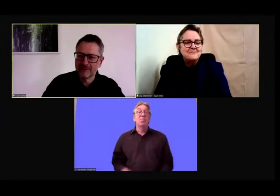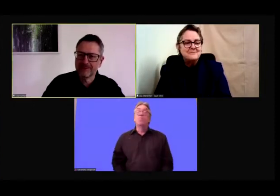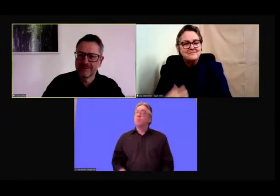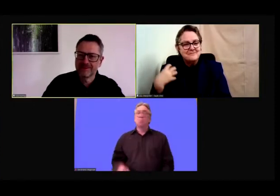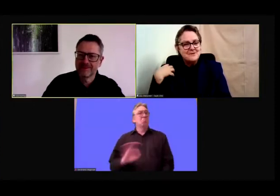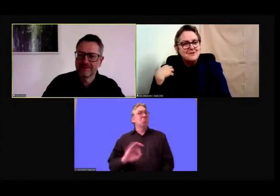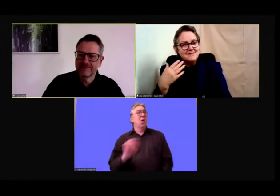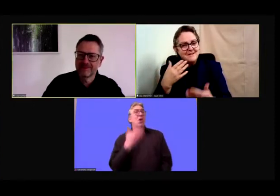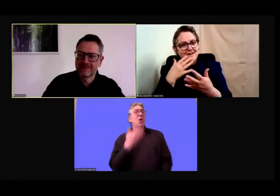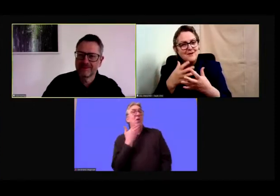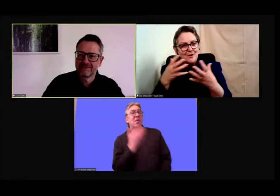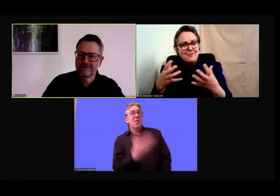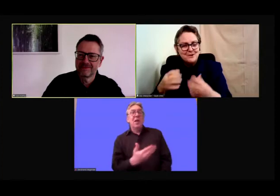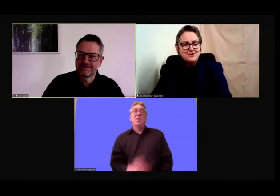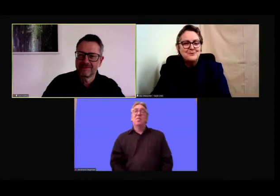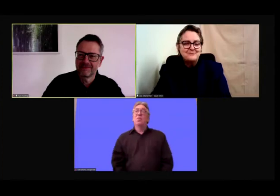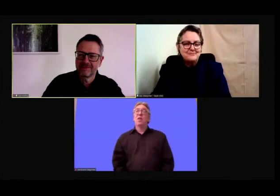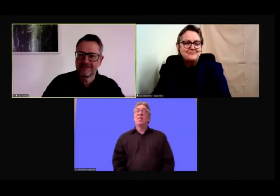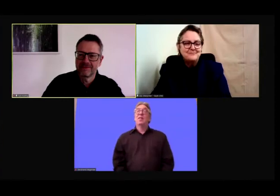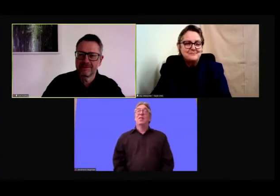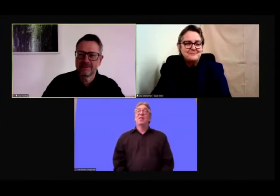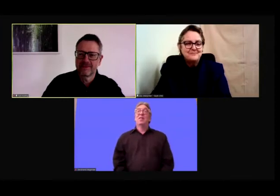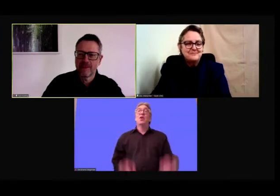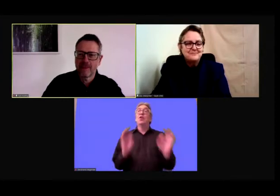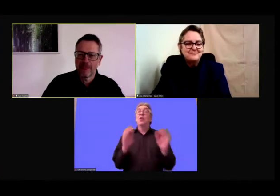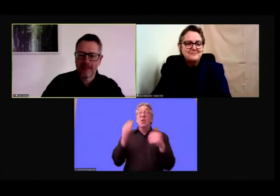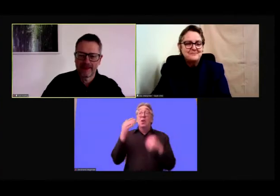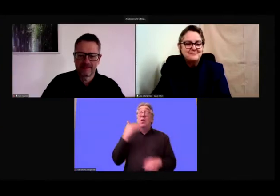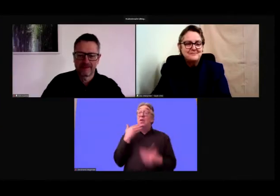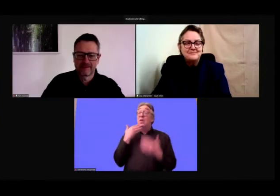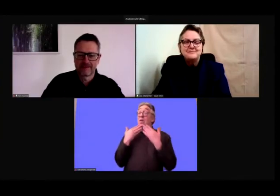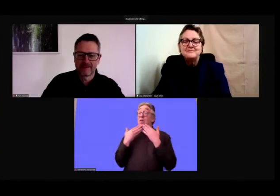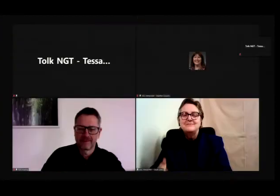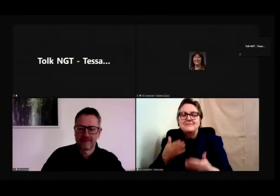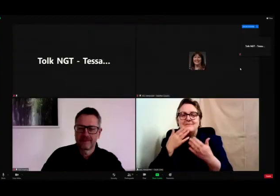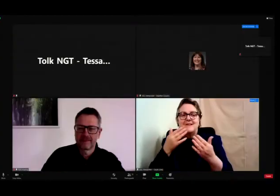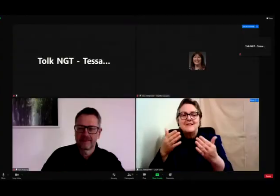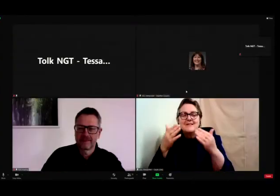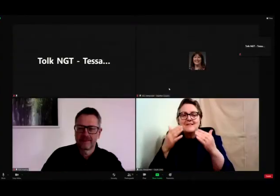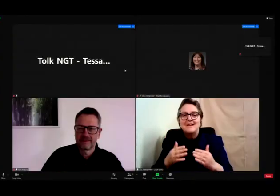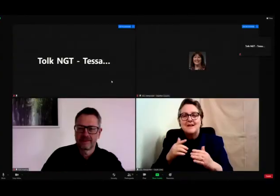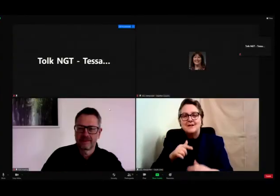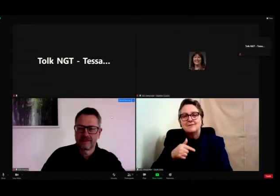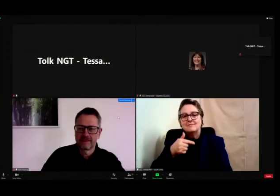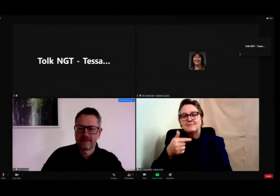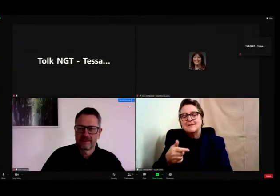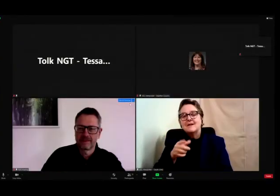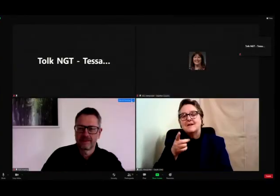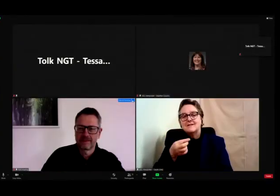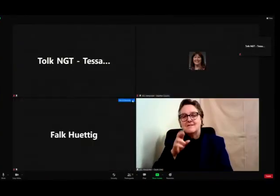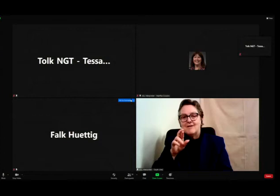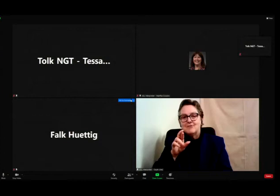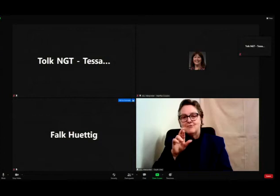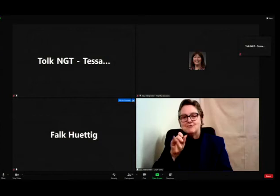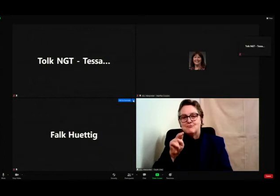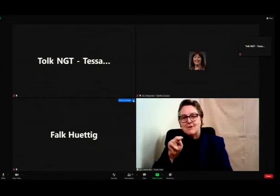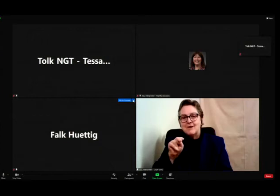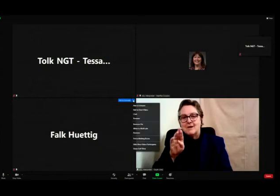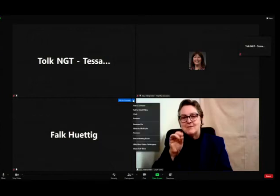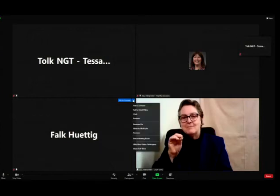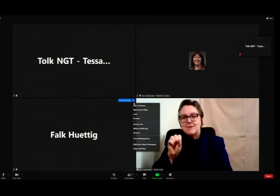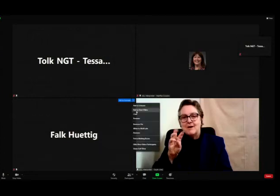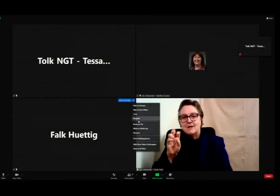thank you very much. Okay, thank you. I now give the floor to Dr. Bosworth,